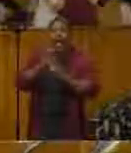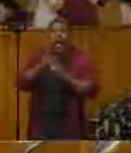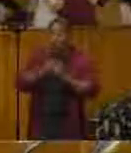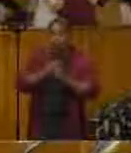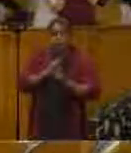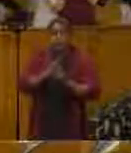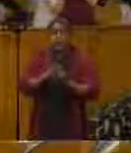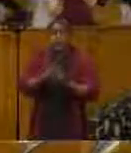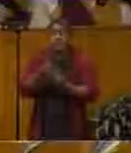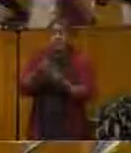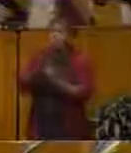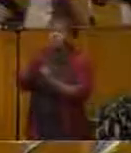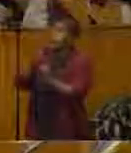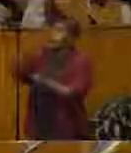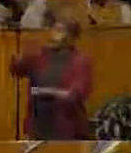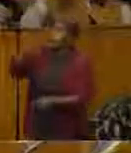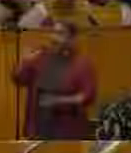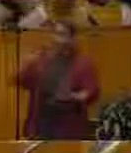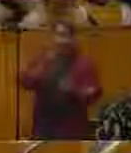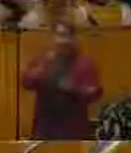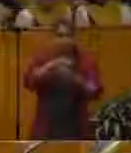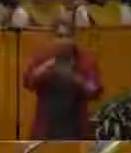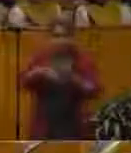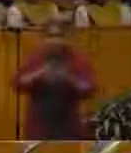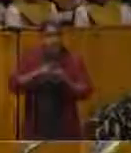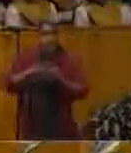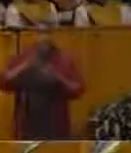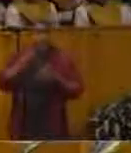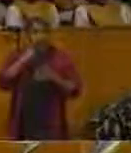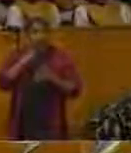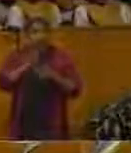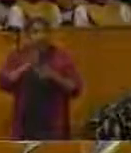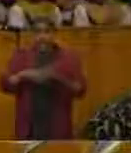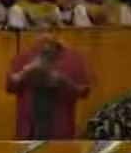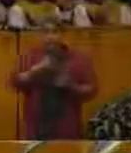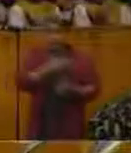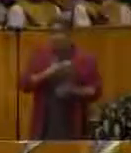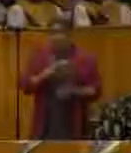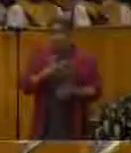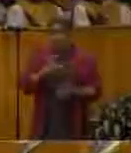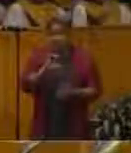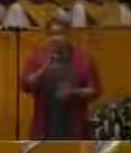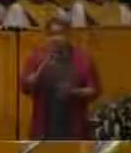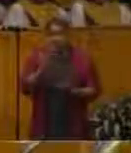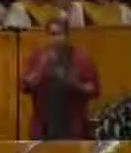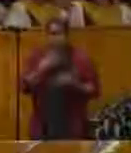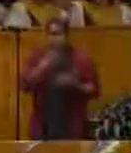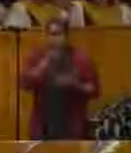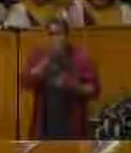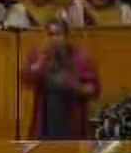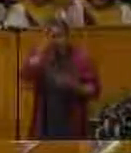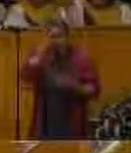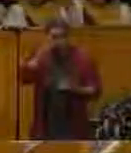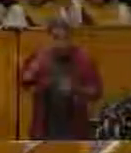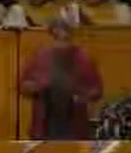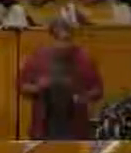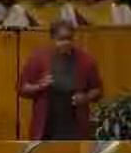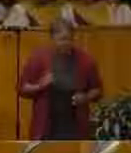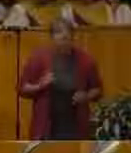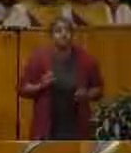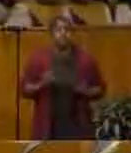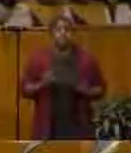Listen, I need to close, and this may be the best way, CJ. I need to confess something to you that you may not know.